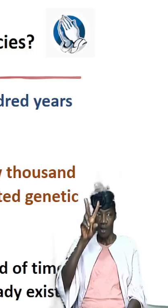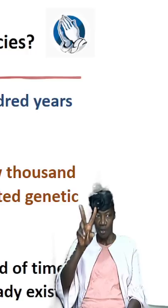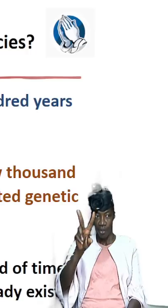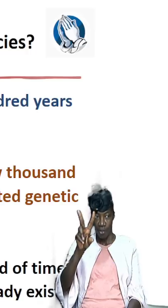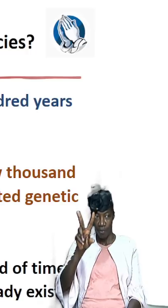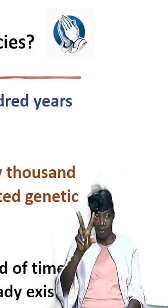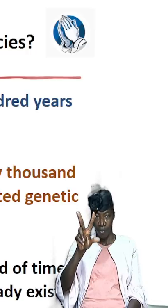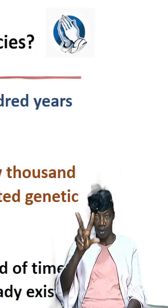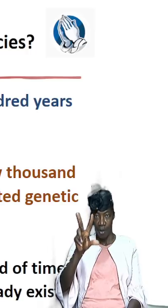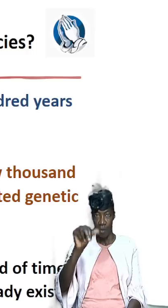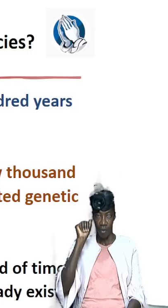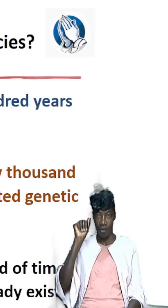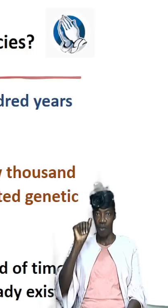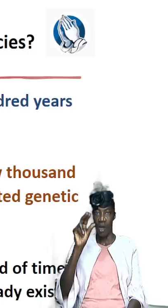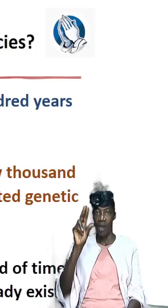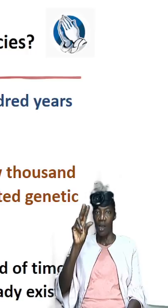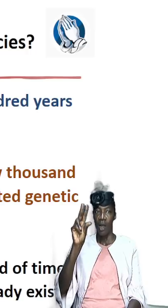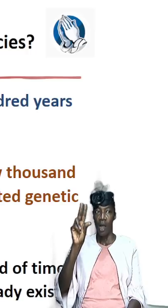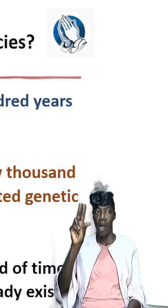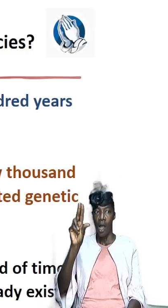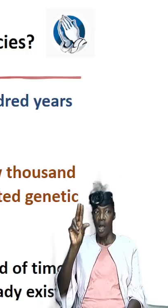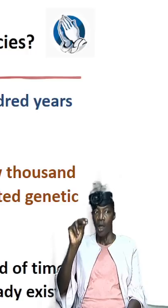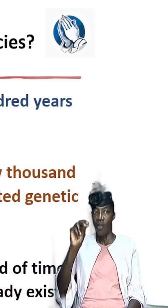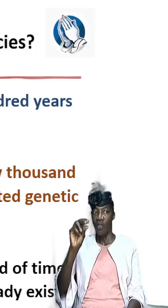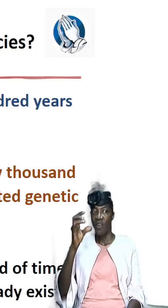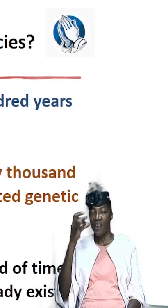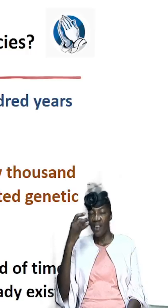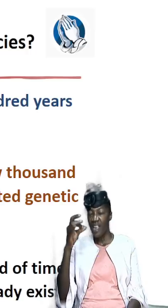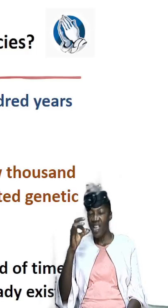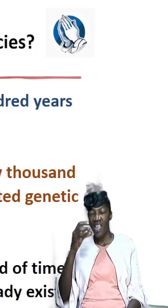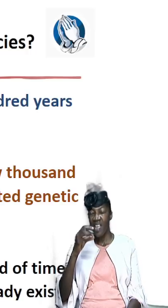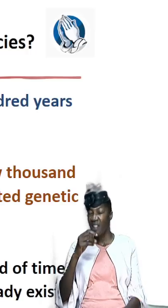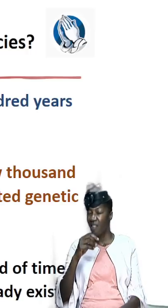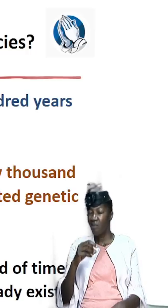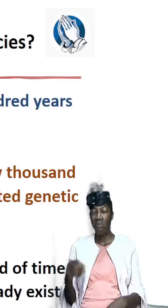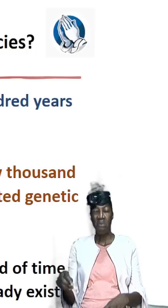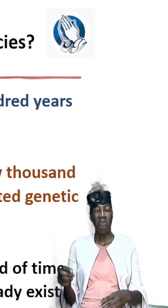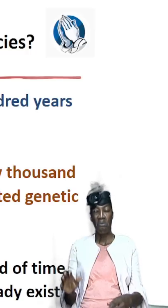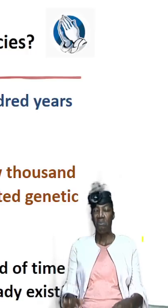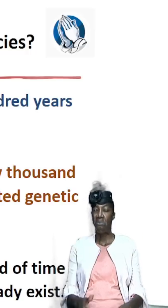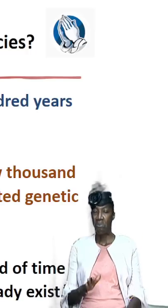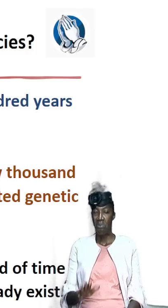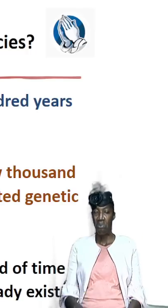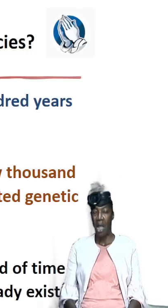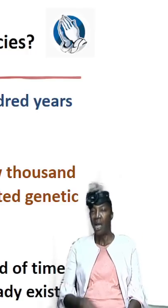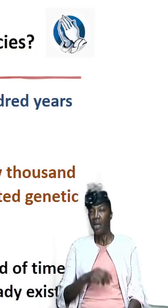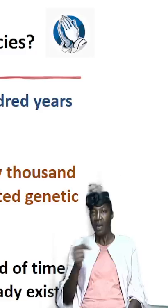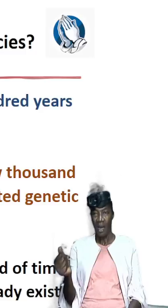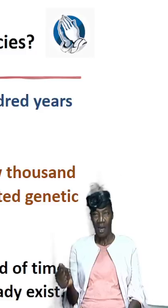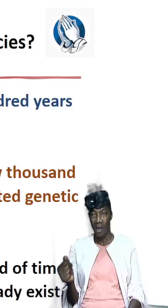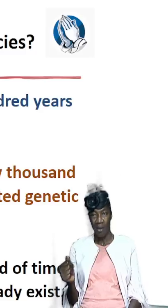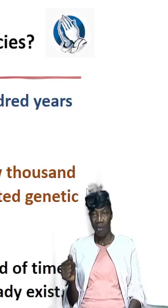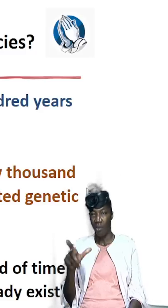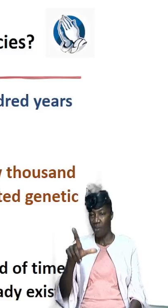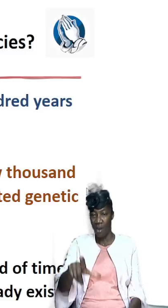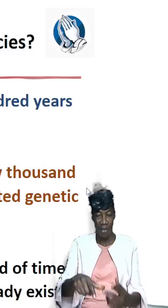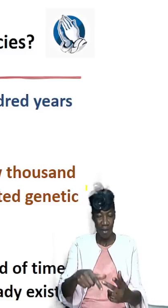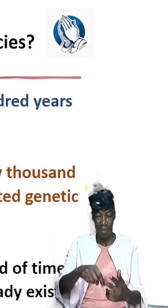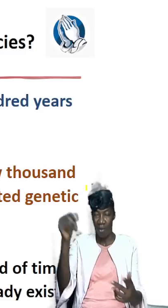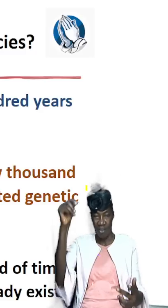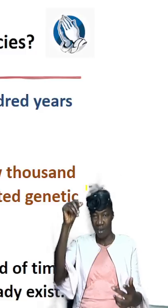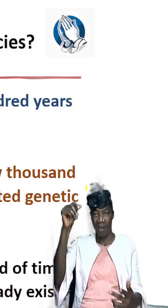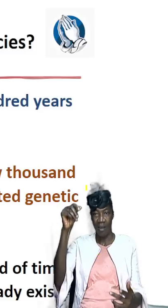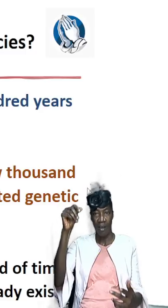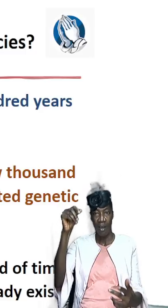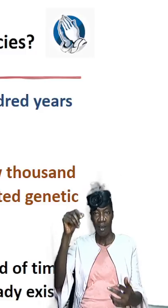exactly 338 breeds of dog over several hundred years as a result of artificial selection. So just